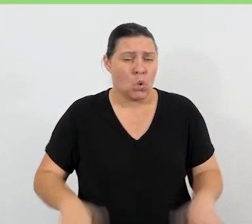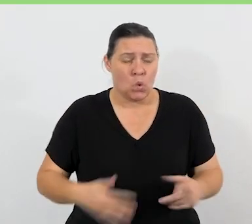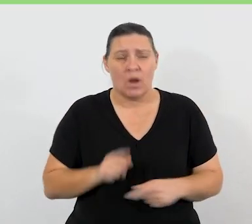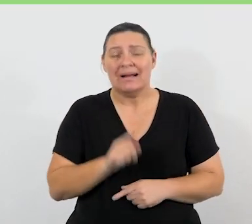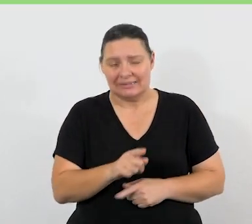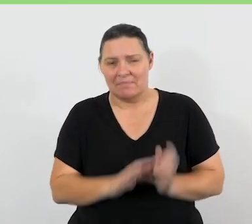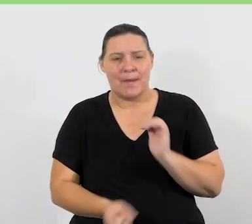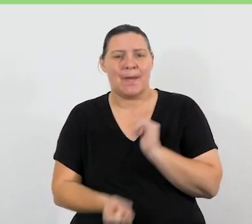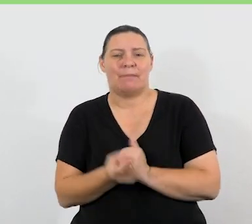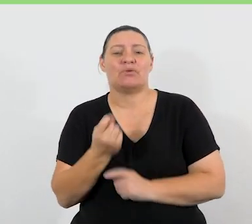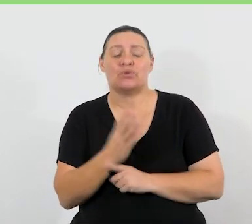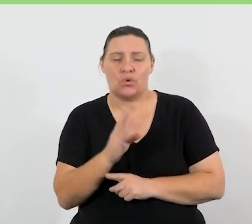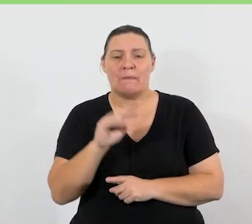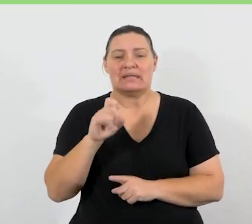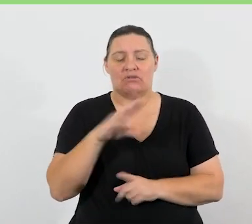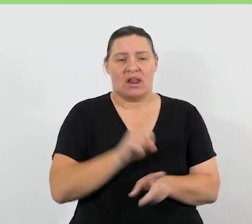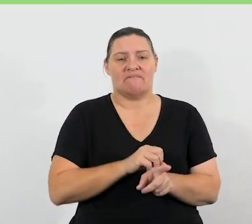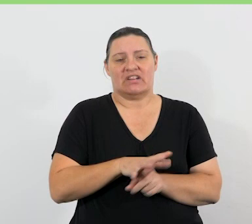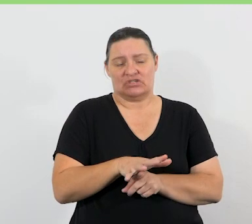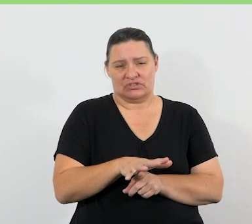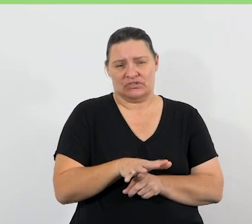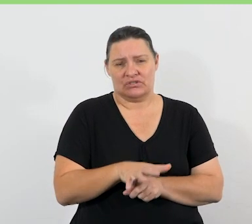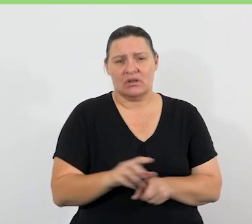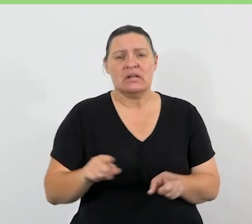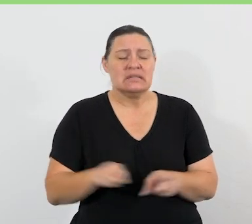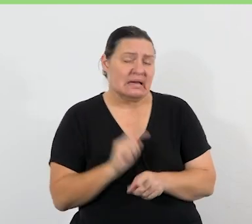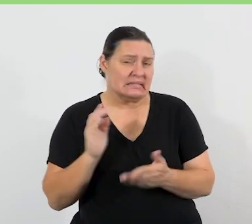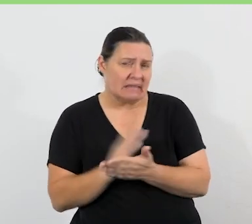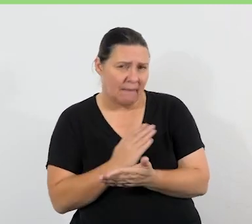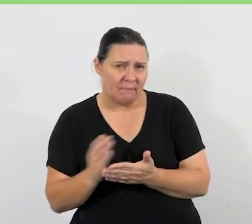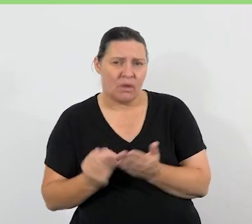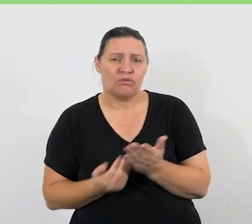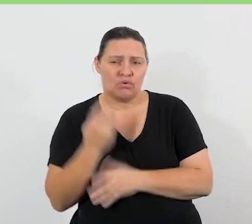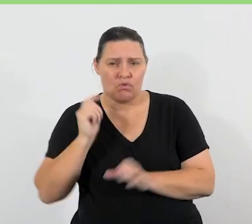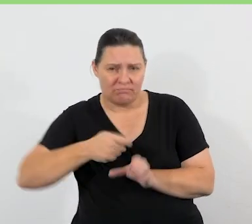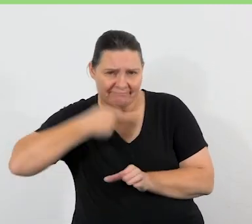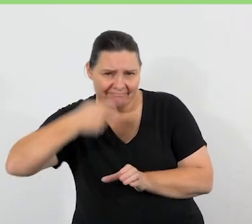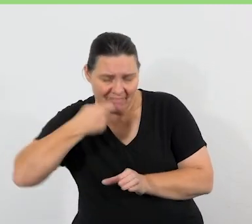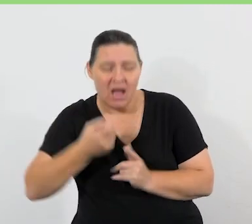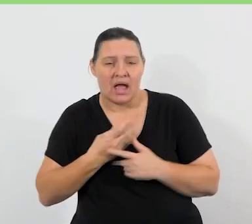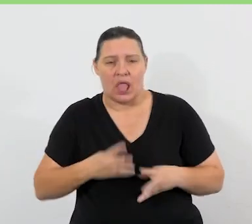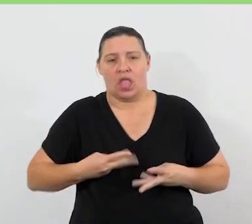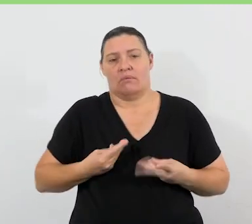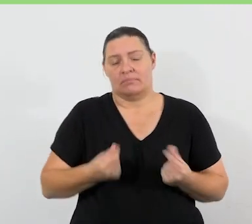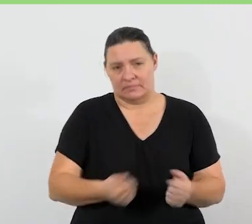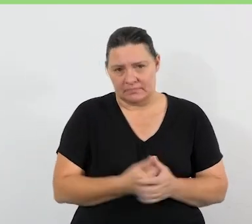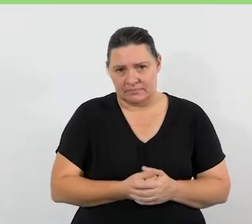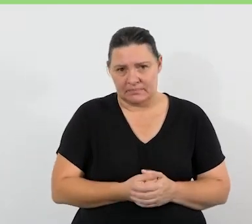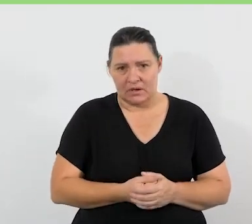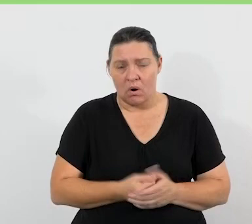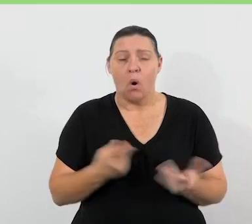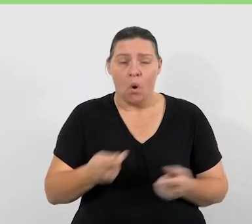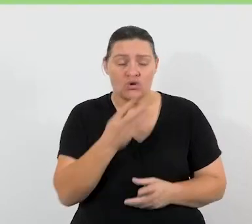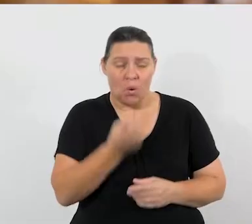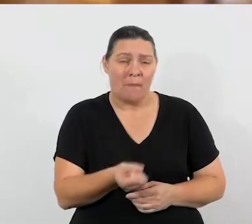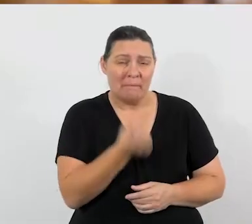they are generally caused by bacterial infection and some by medication. So if you're taking excess